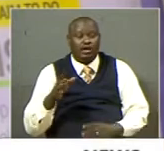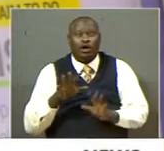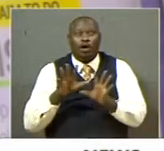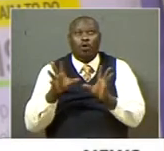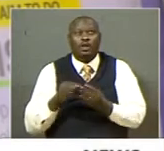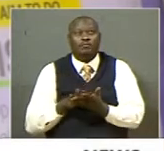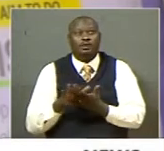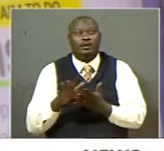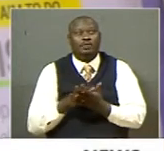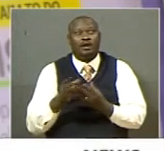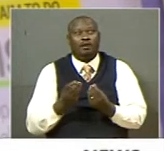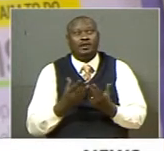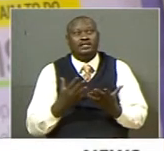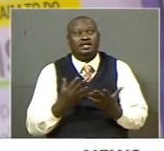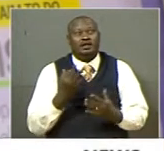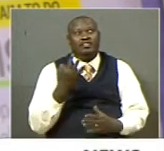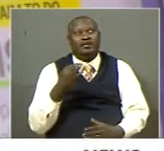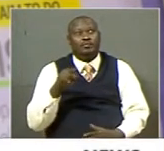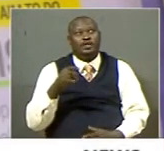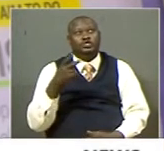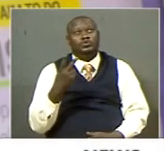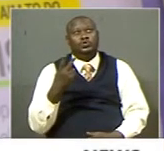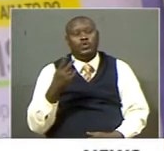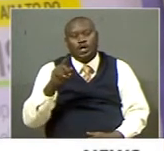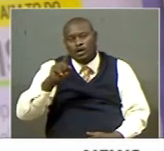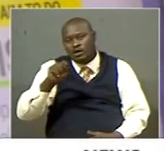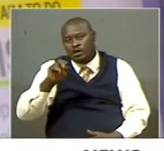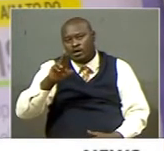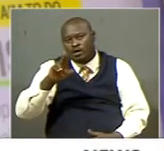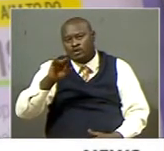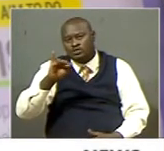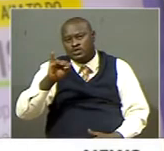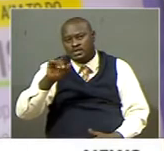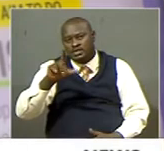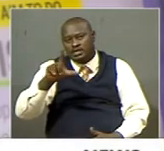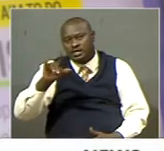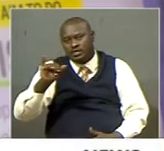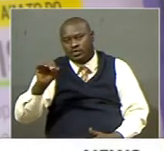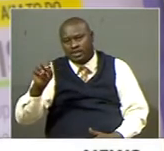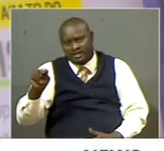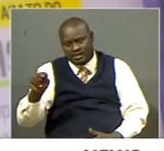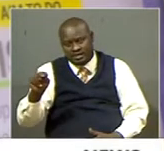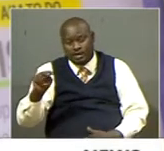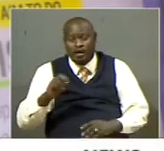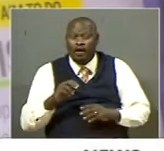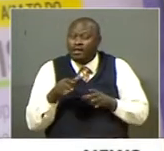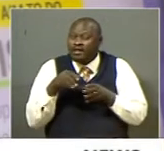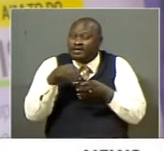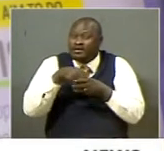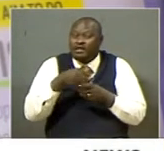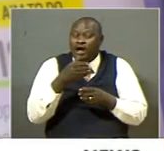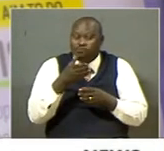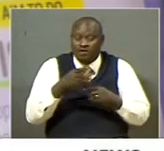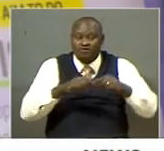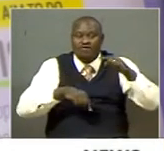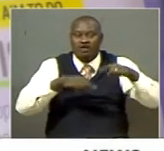to about 3.2 trillion. Now that includes an element which we call the variation